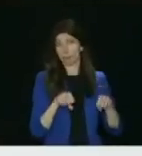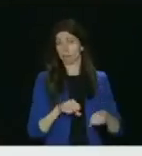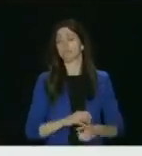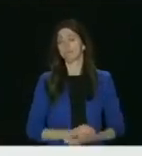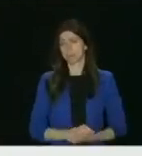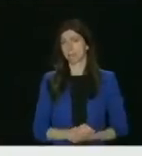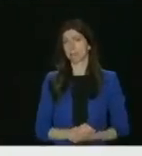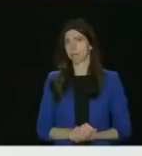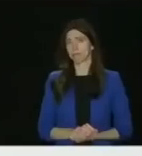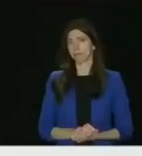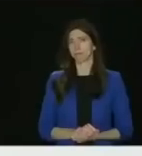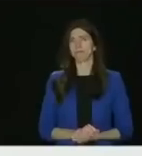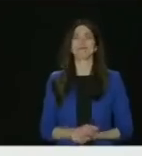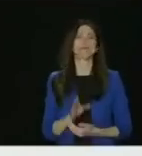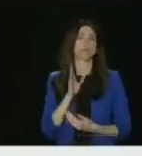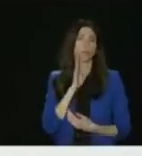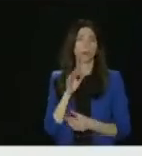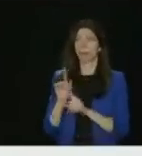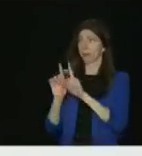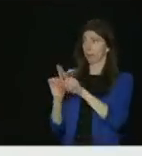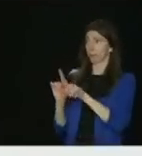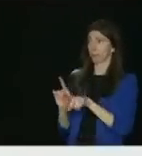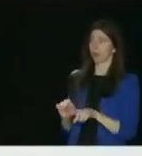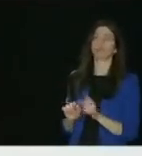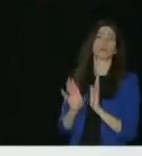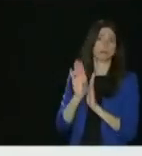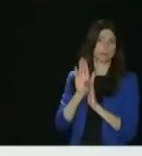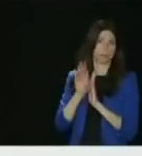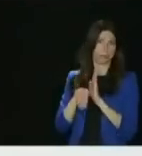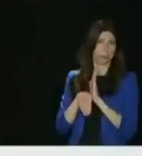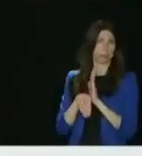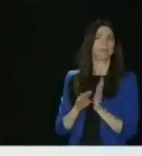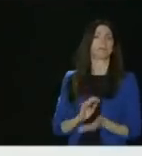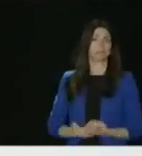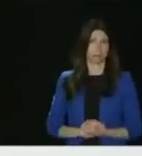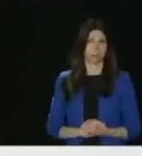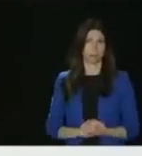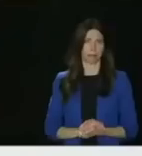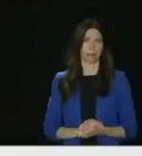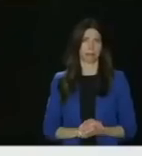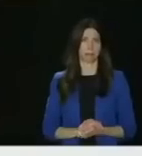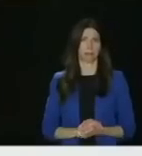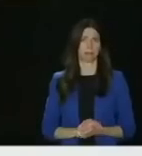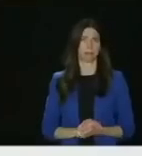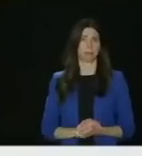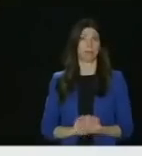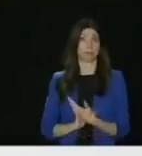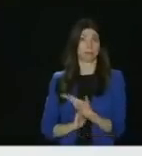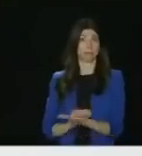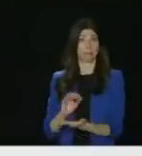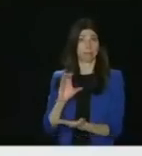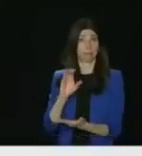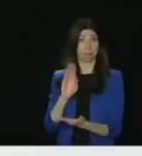ministres prendront 30 minutes de questions, en commençant avec les journalistes dans la salle, starting with David Turton from CBC.